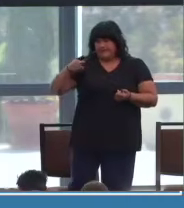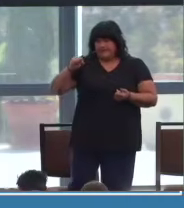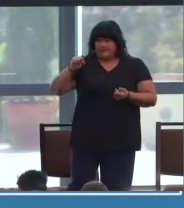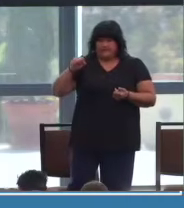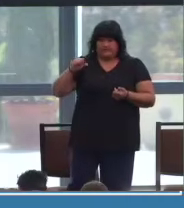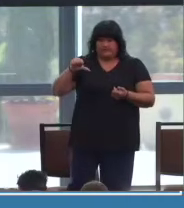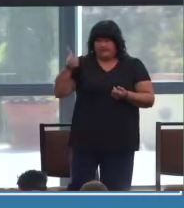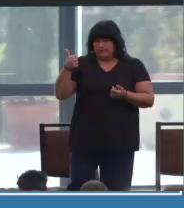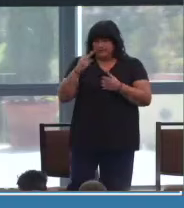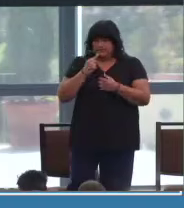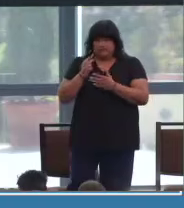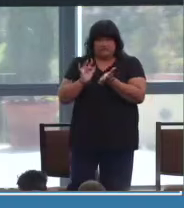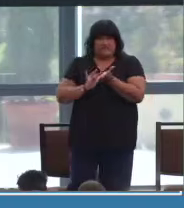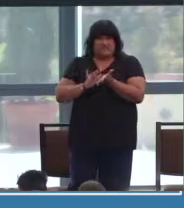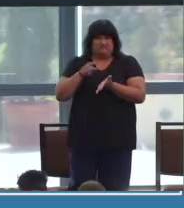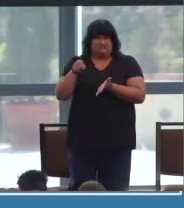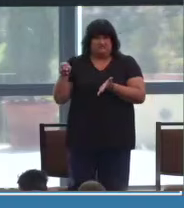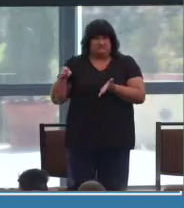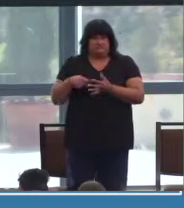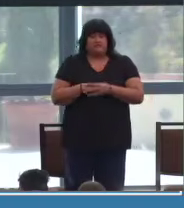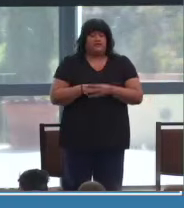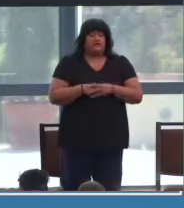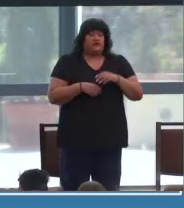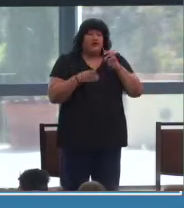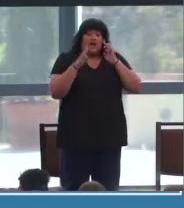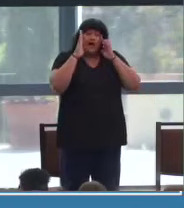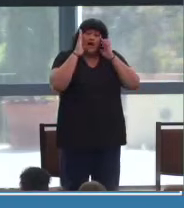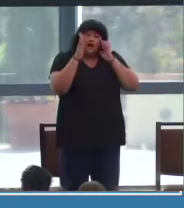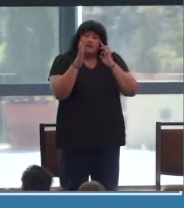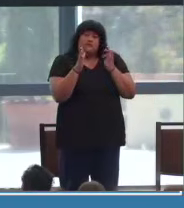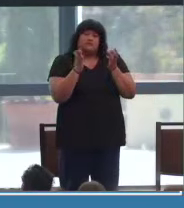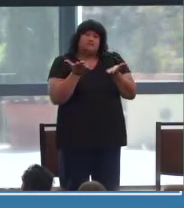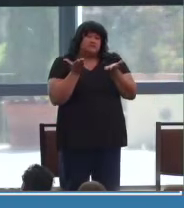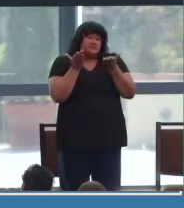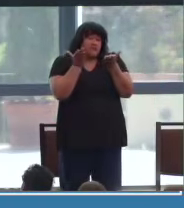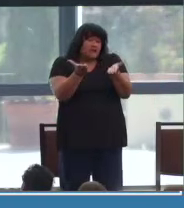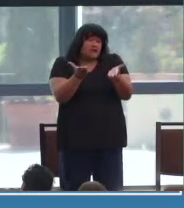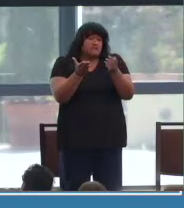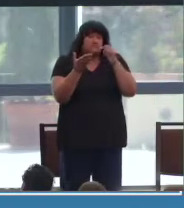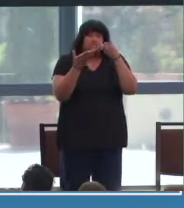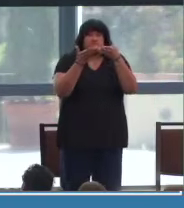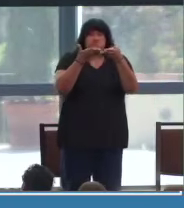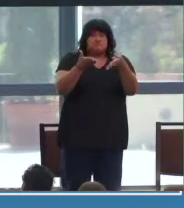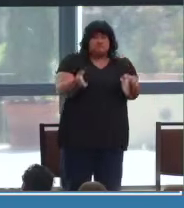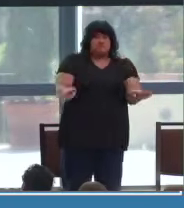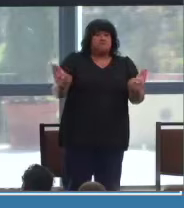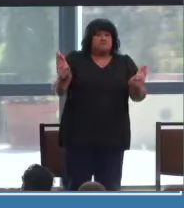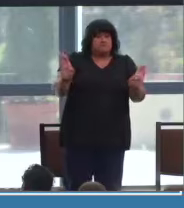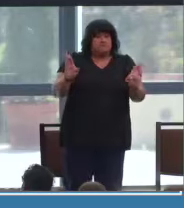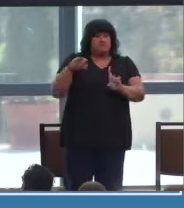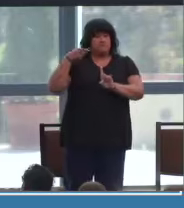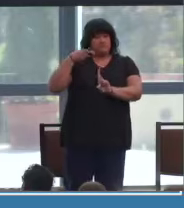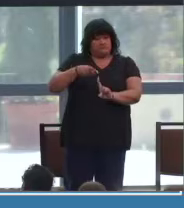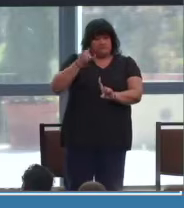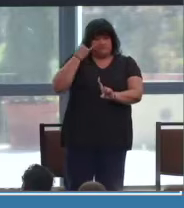serious medications. But I would say, in general, especially if you're doing